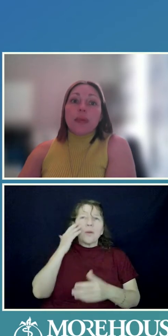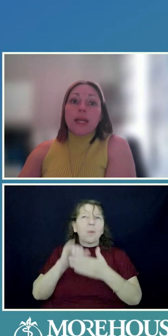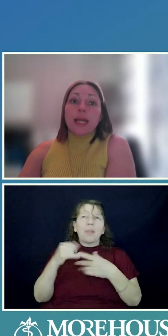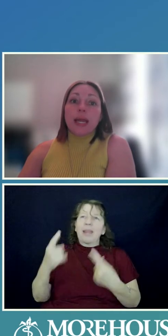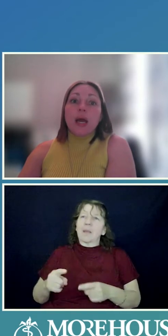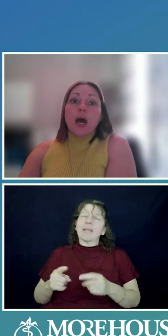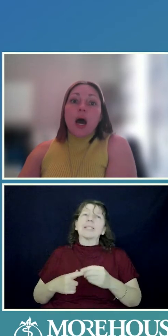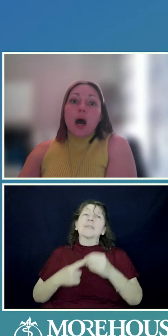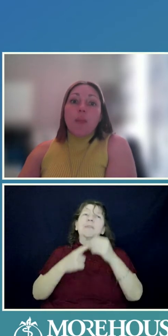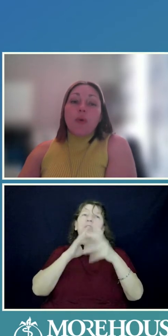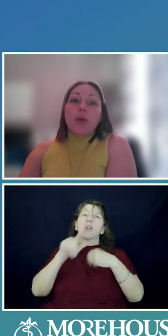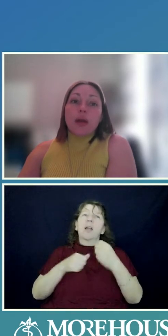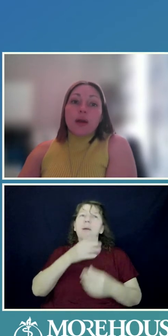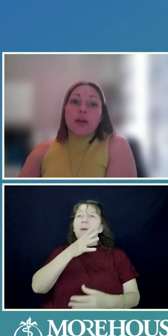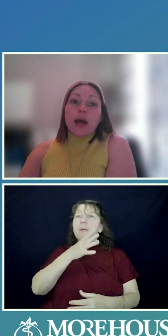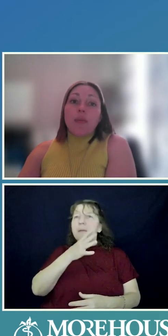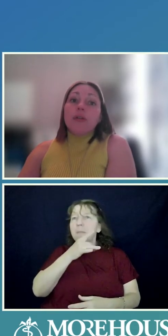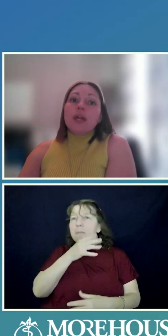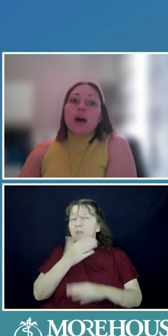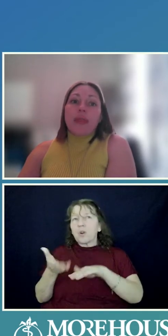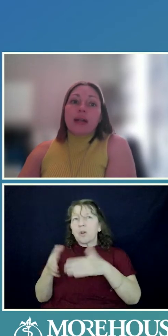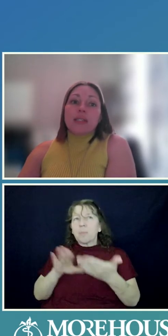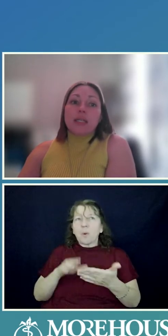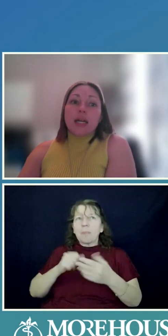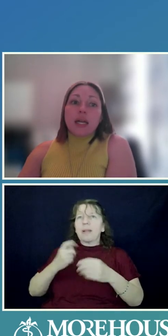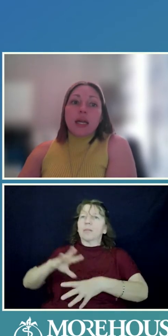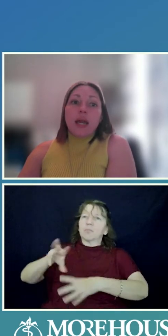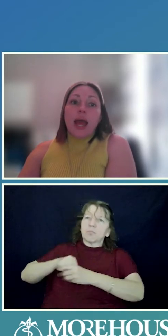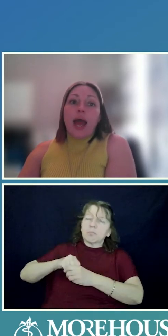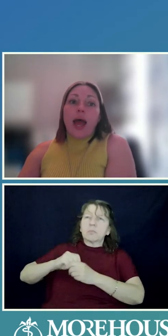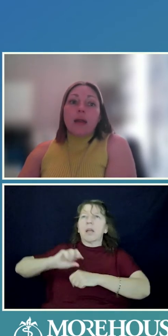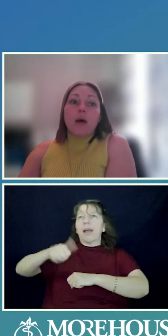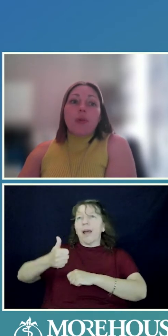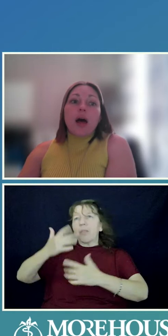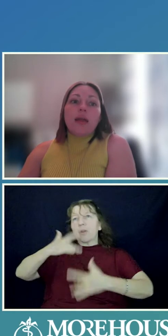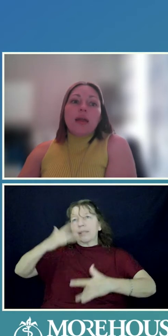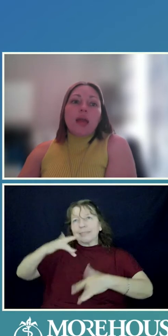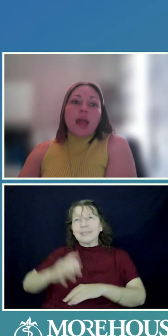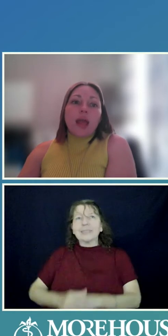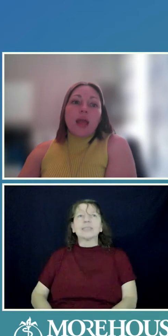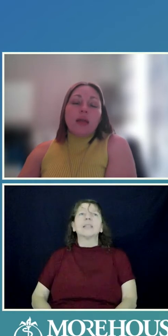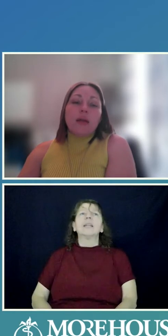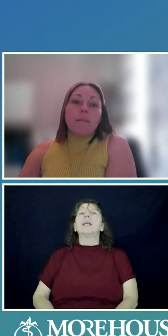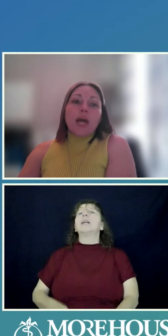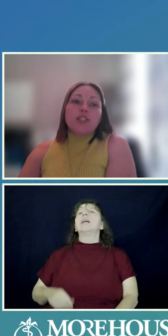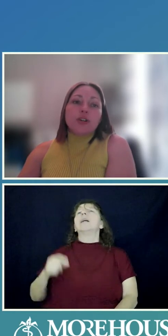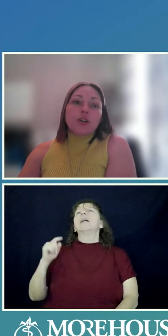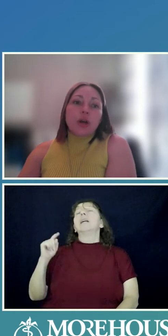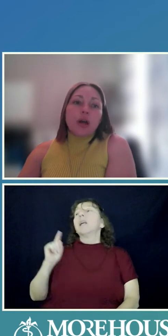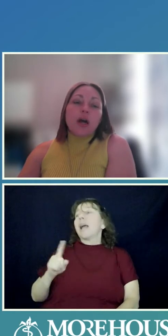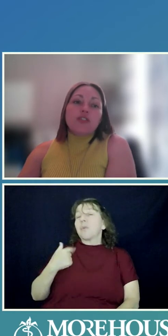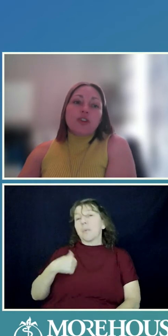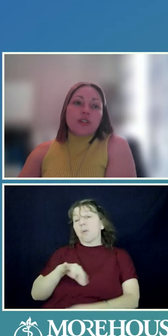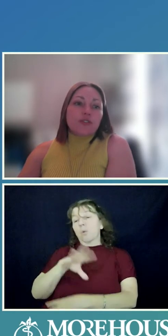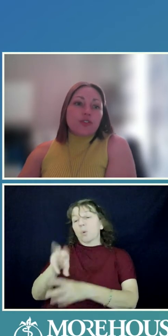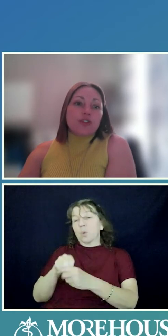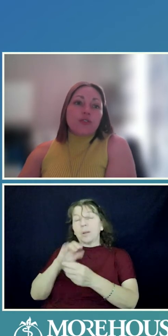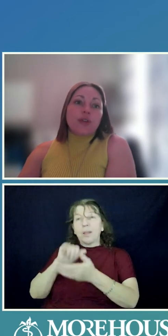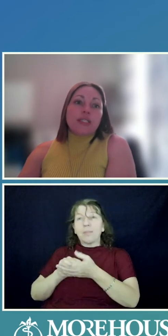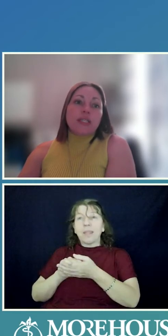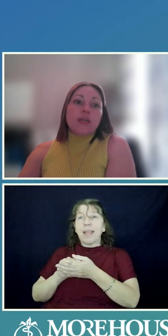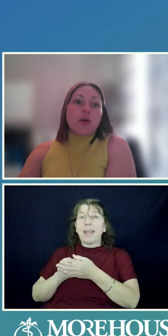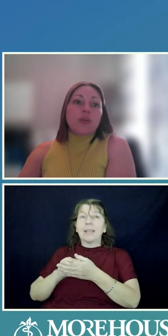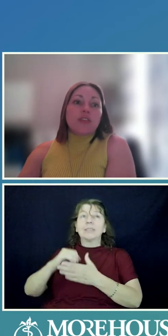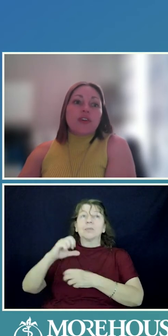maternal morbidity. But we are now building on that study and applying a construct of